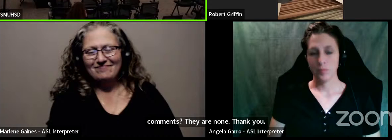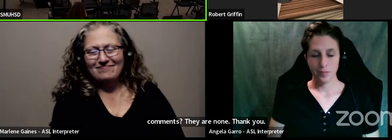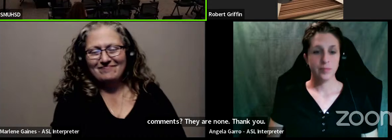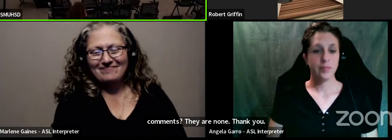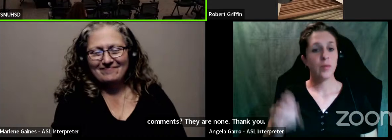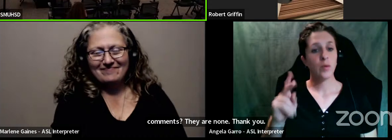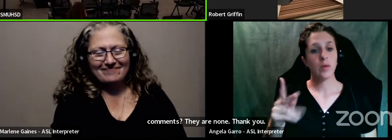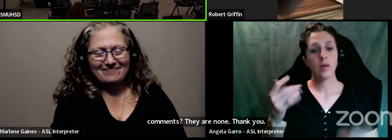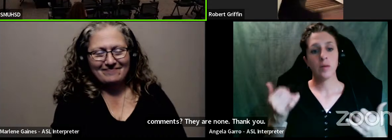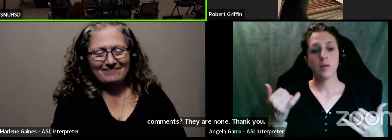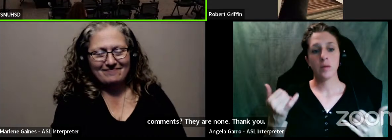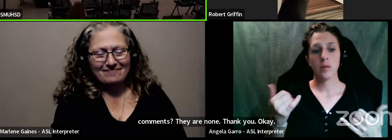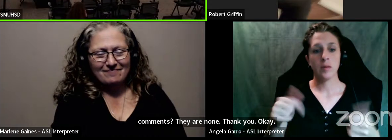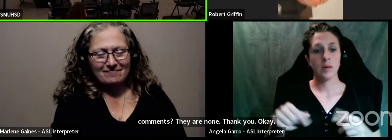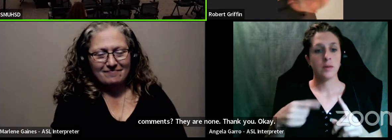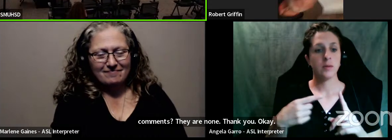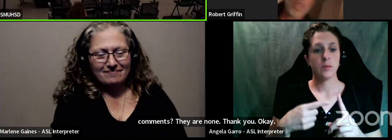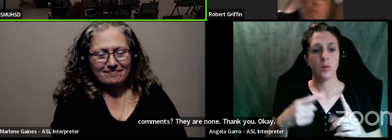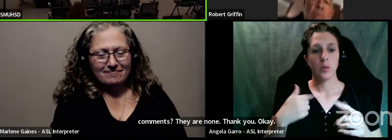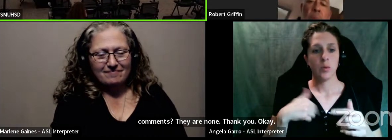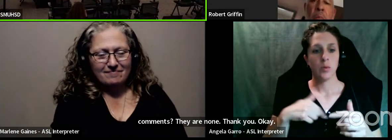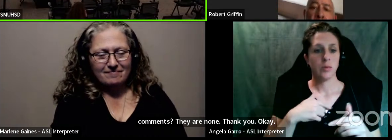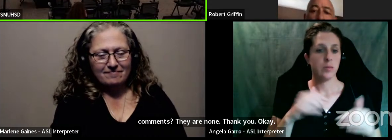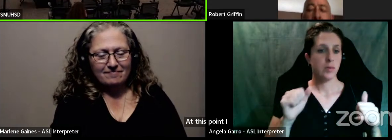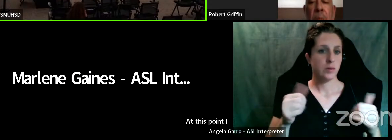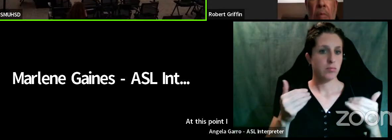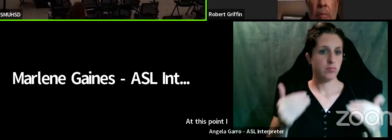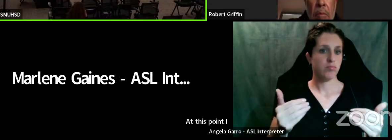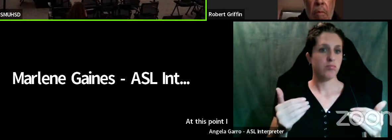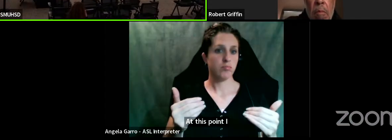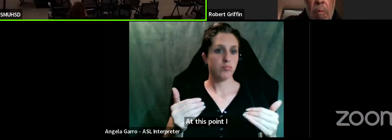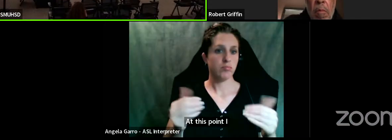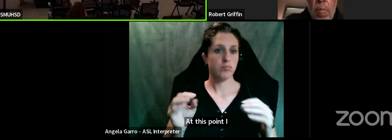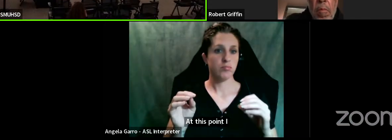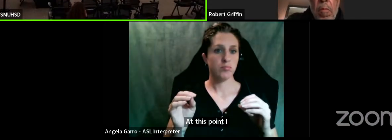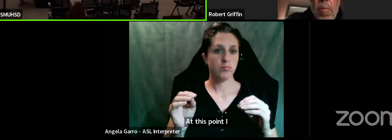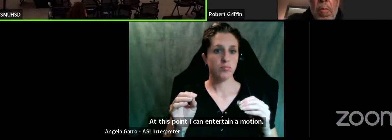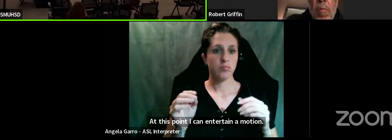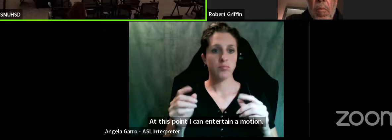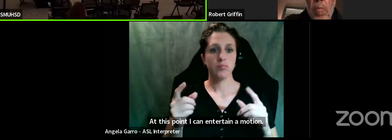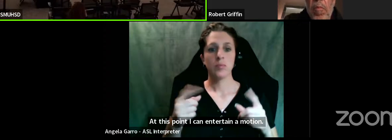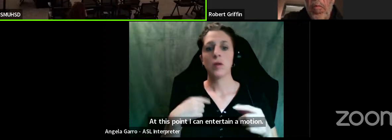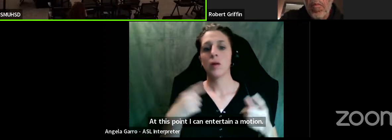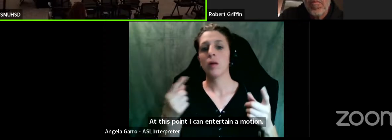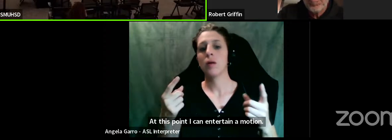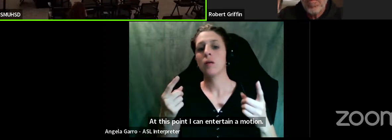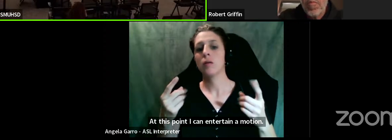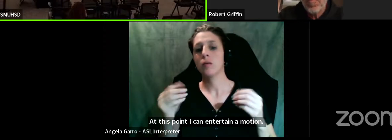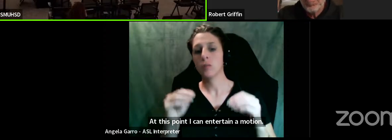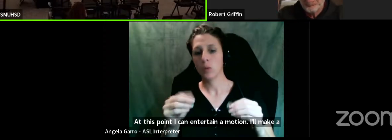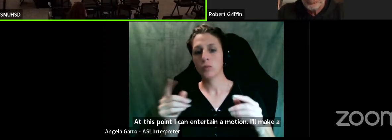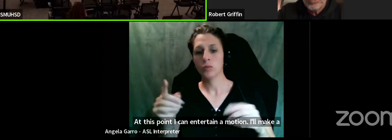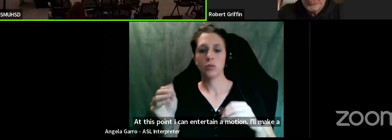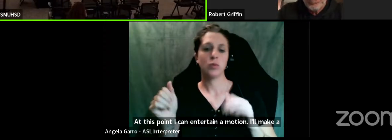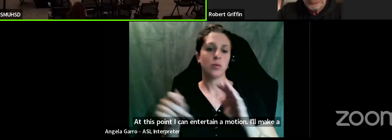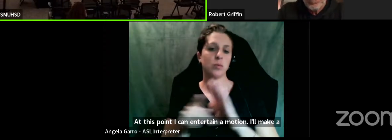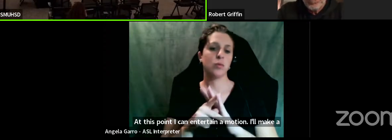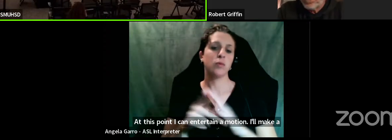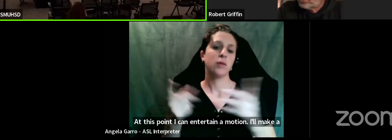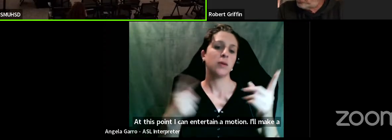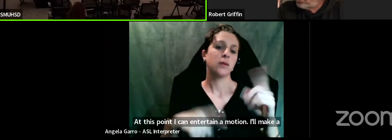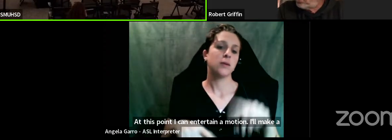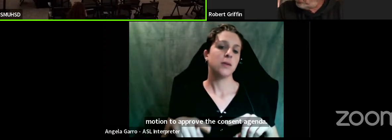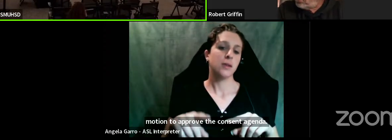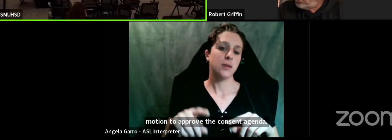this point, I can entertain a motion. I'll make a motion to approve the consent agenda. Okay, motion by